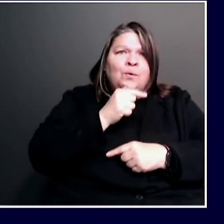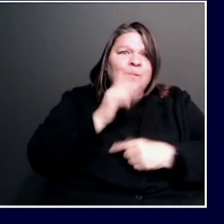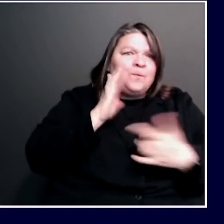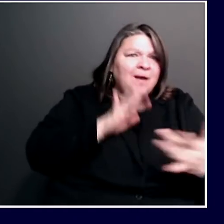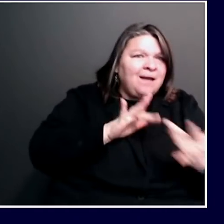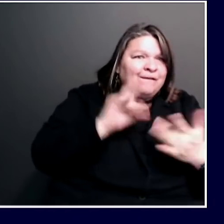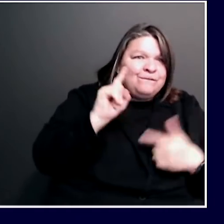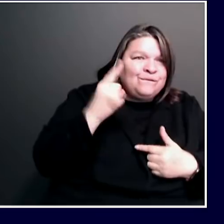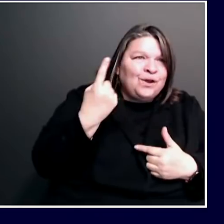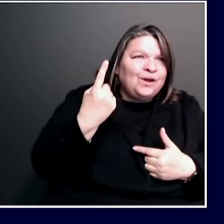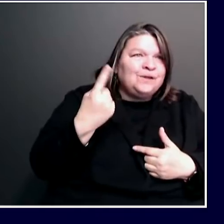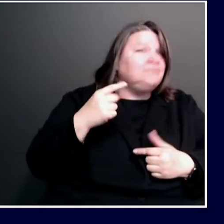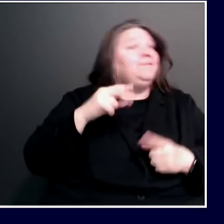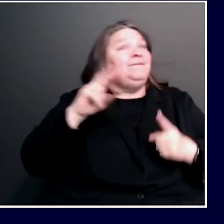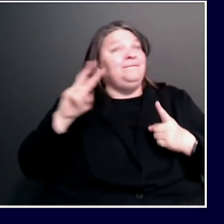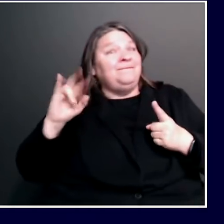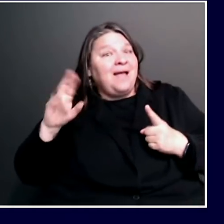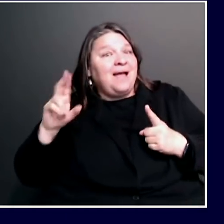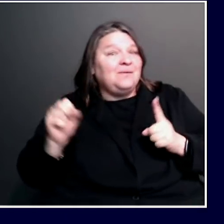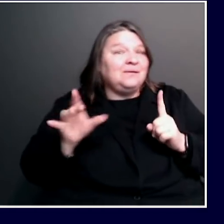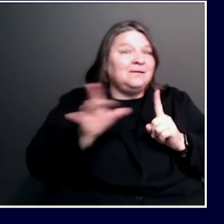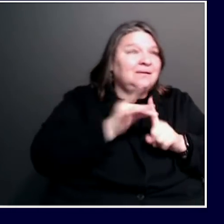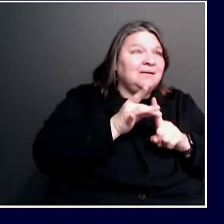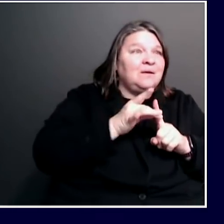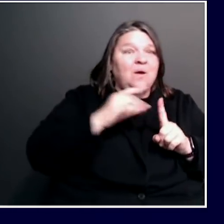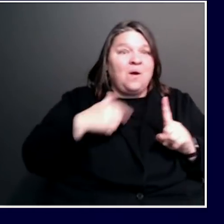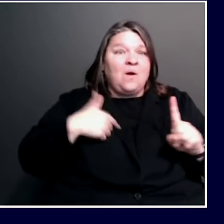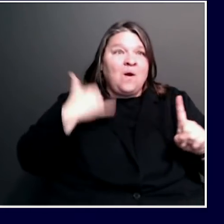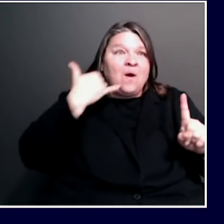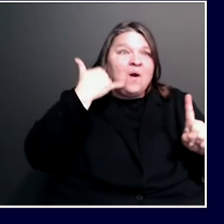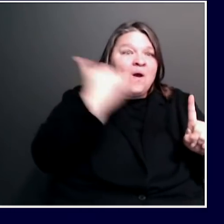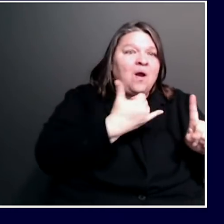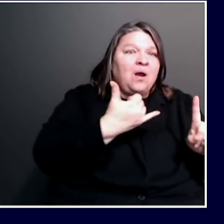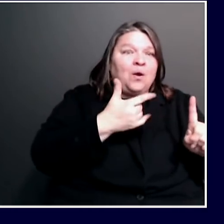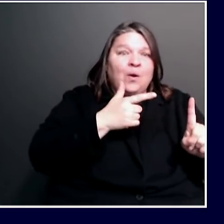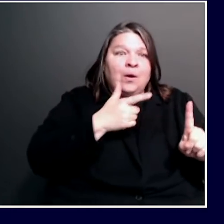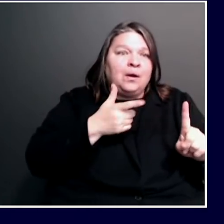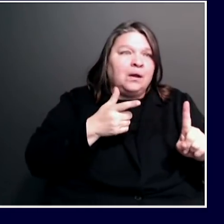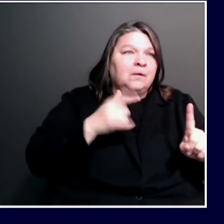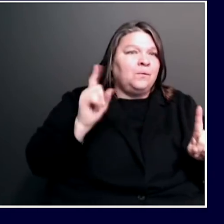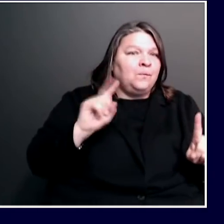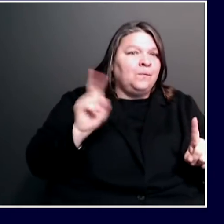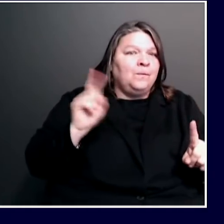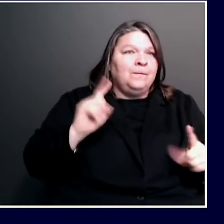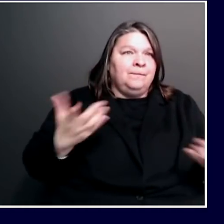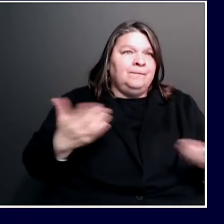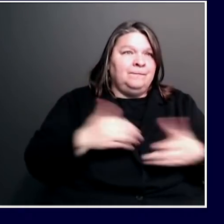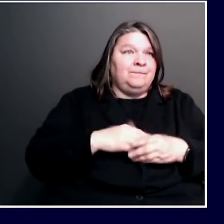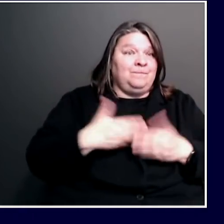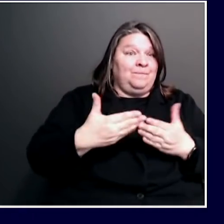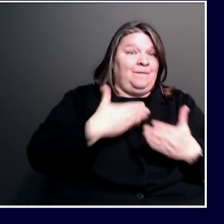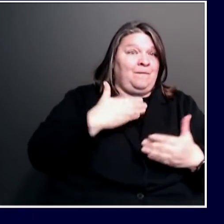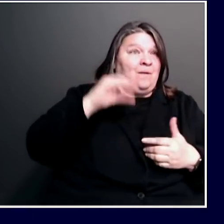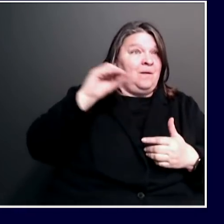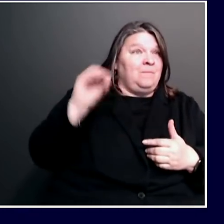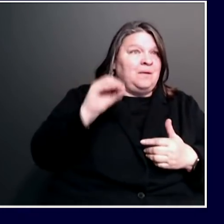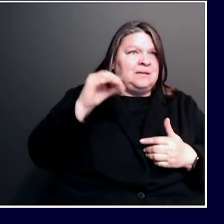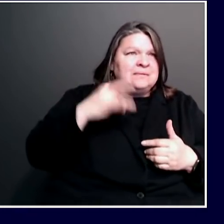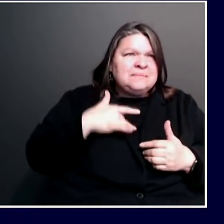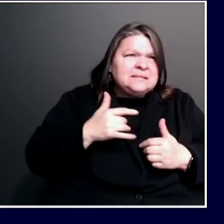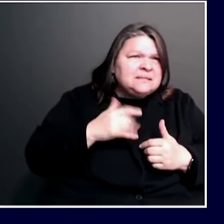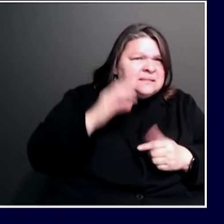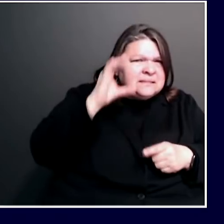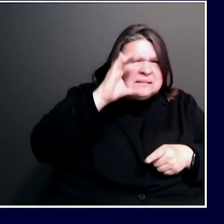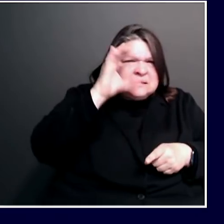until Omicron, that race was fairly neck and neck. But Omicron is a different competitor. The virus that we